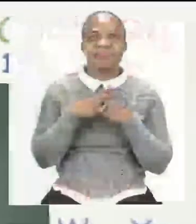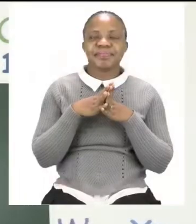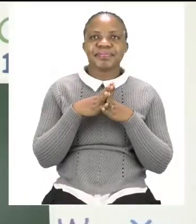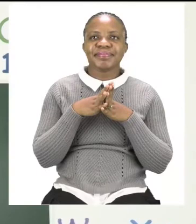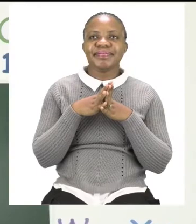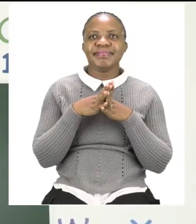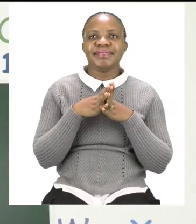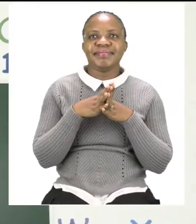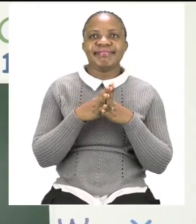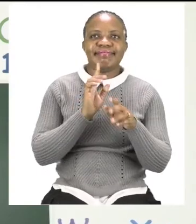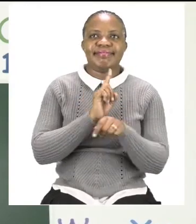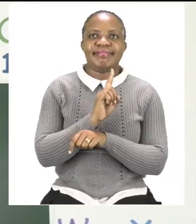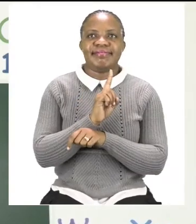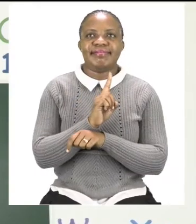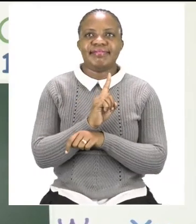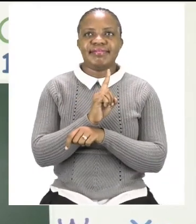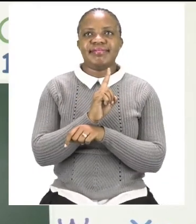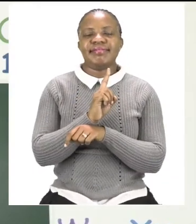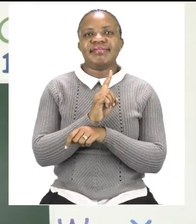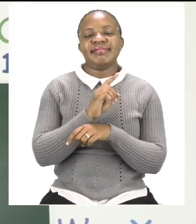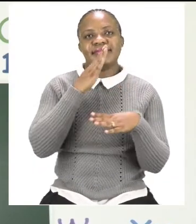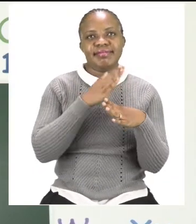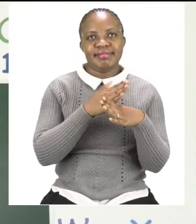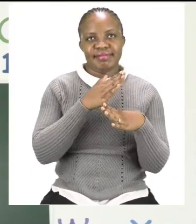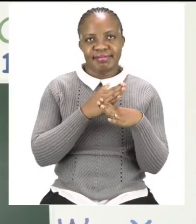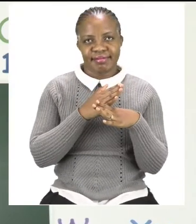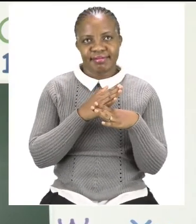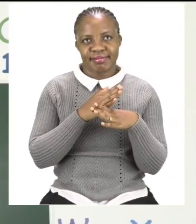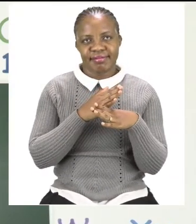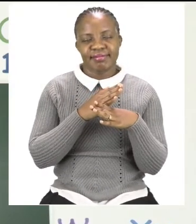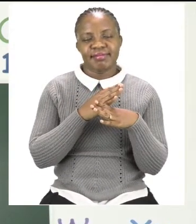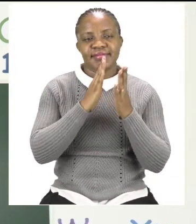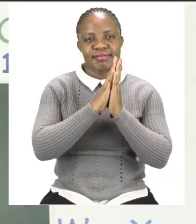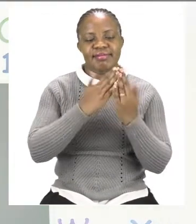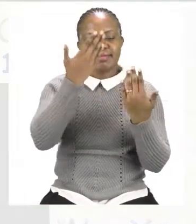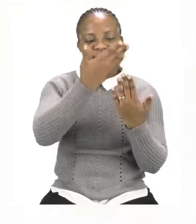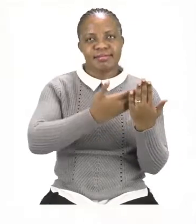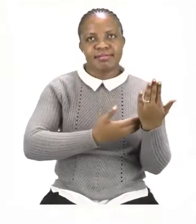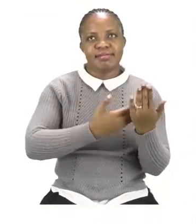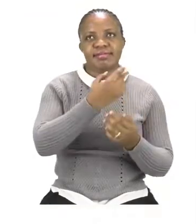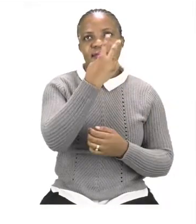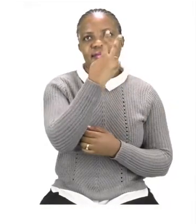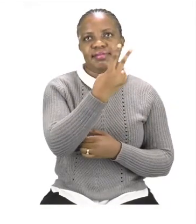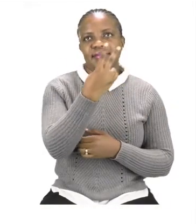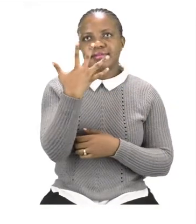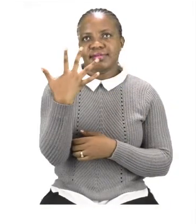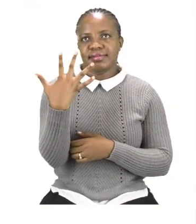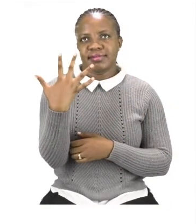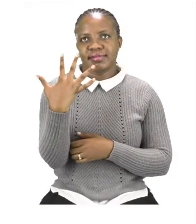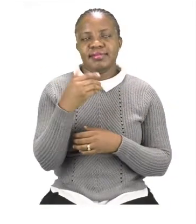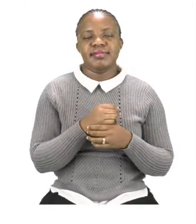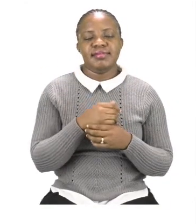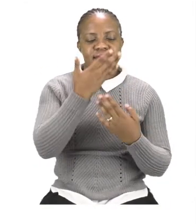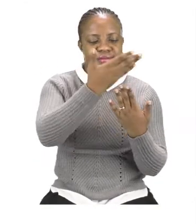For our first exercise today, boys and girls, please can you turn to page 25. On page